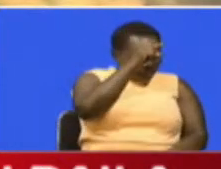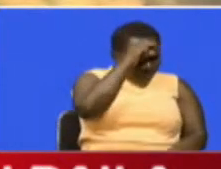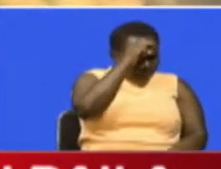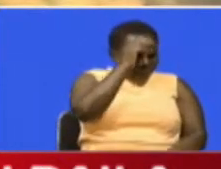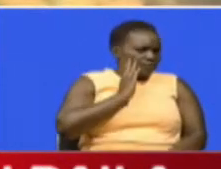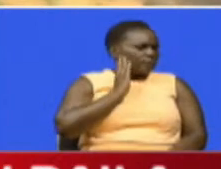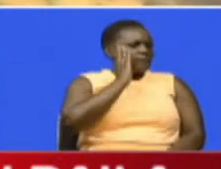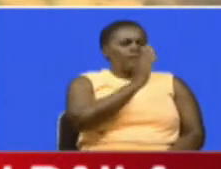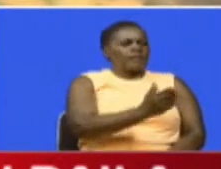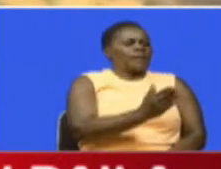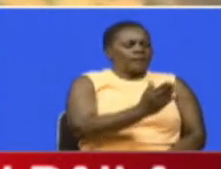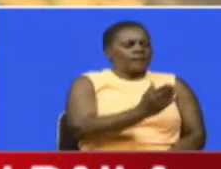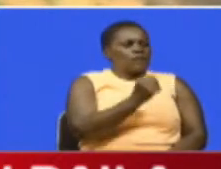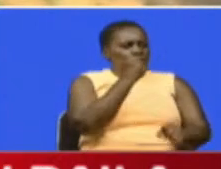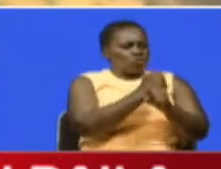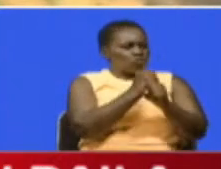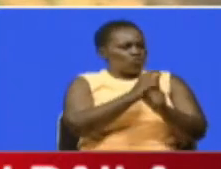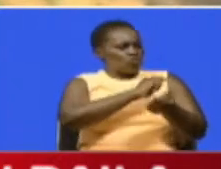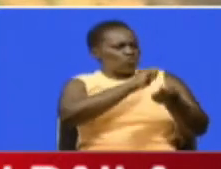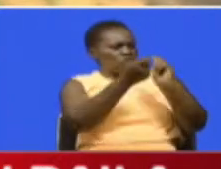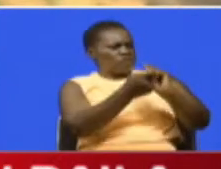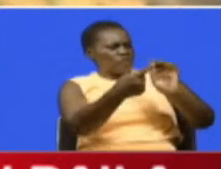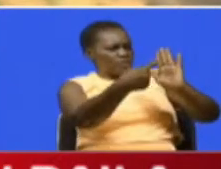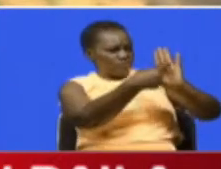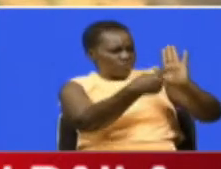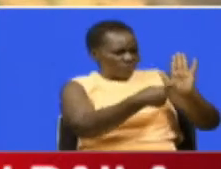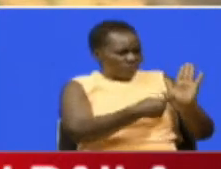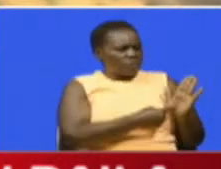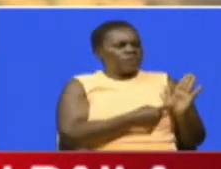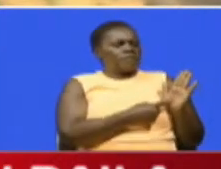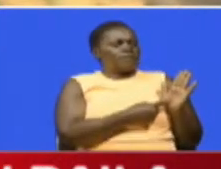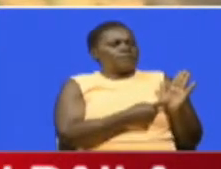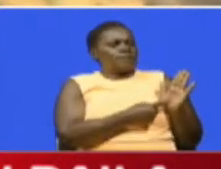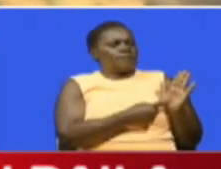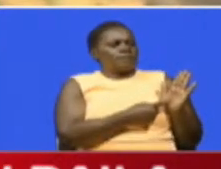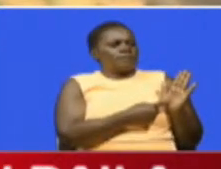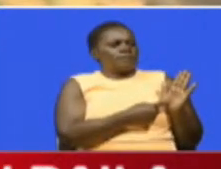away, do it this way, do it this way.